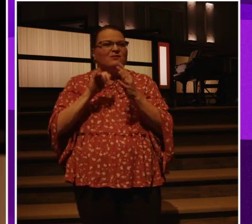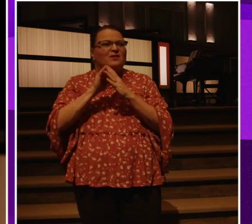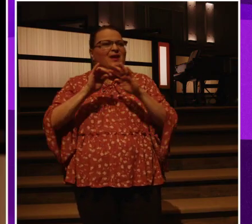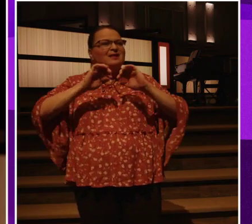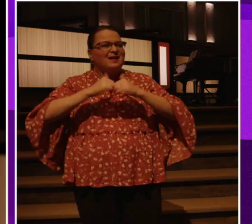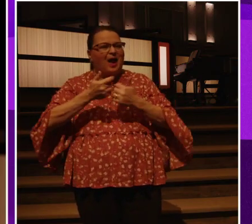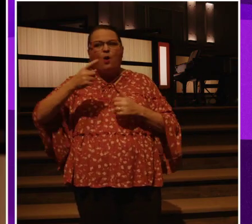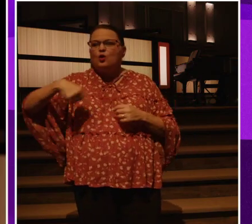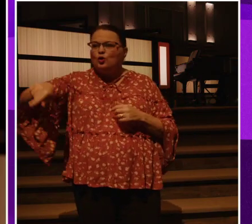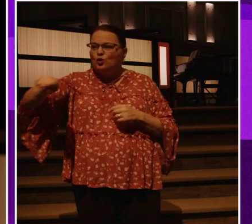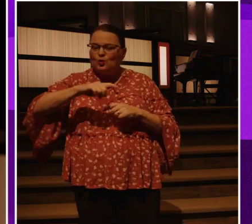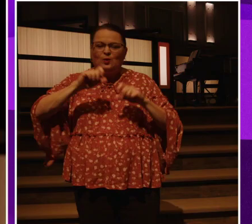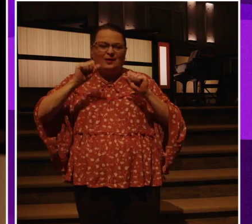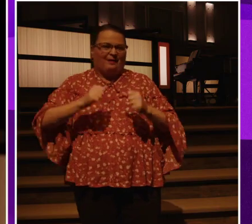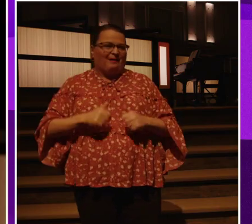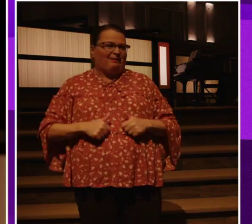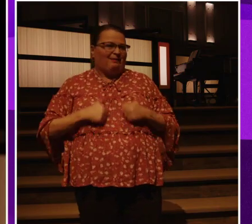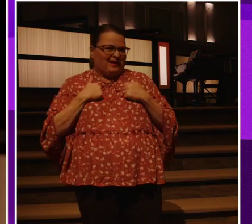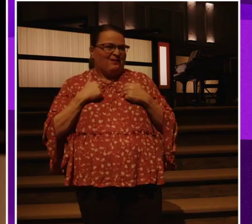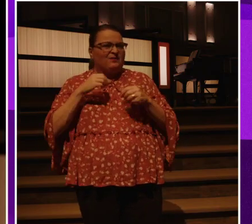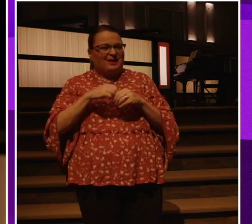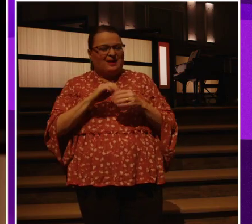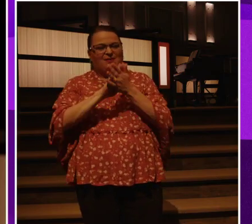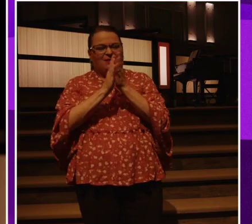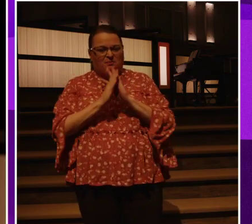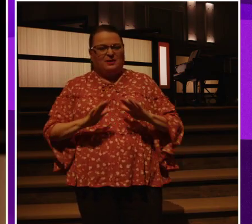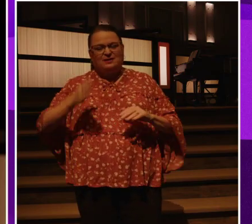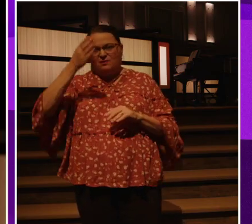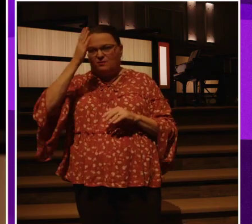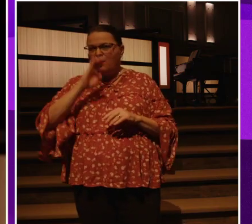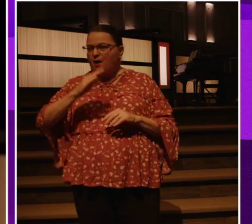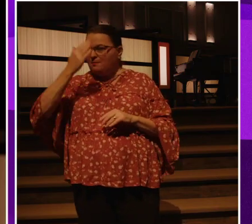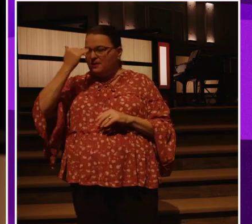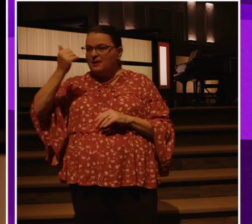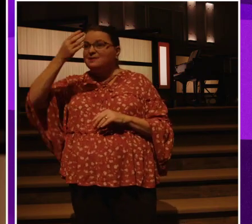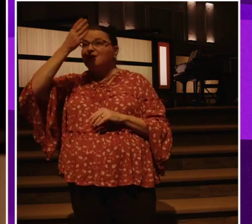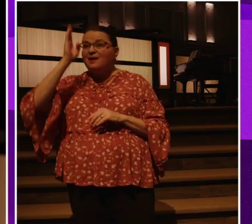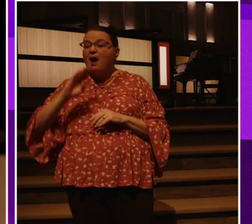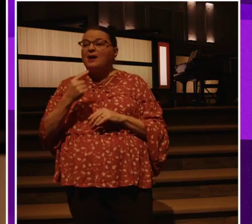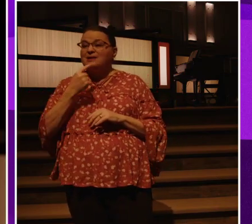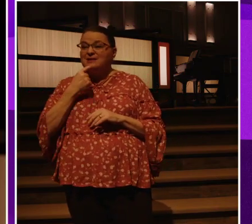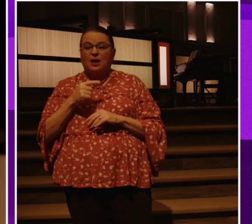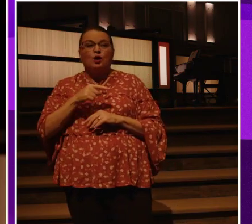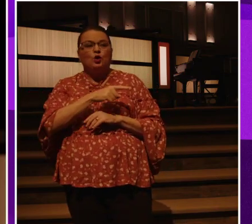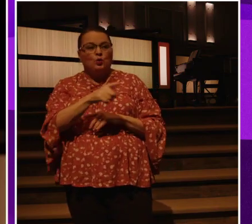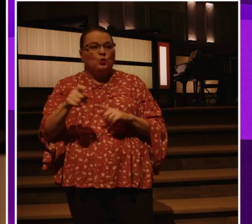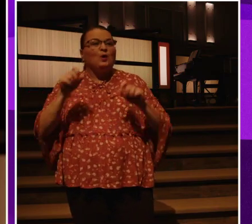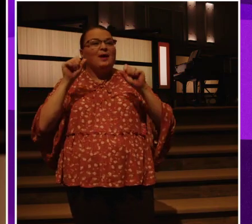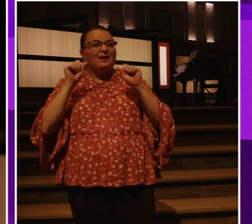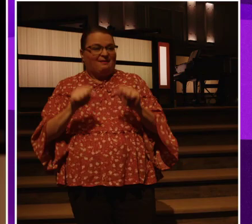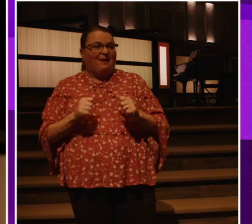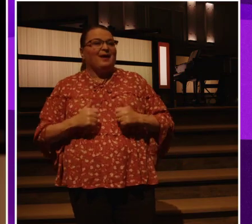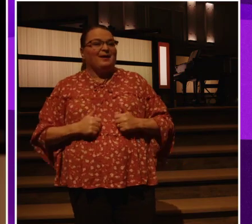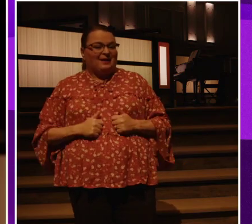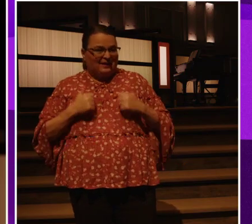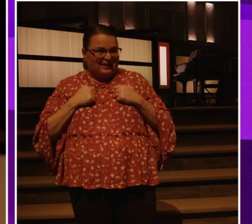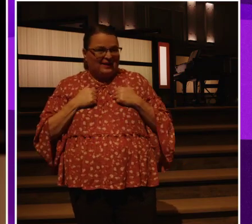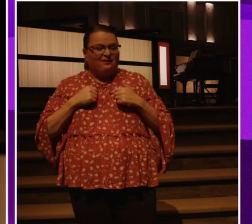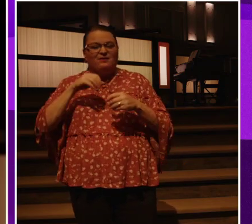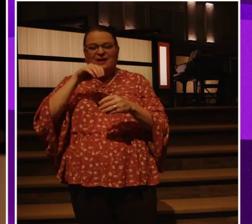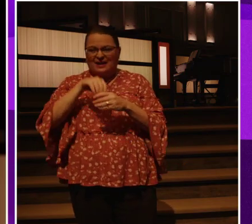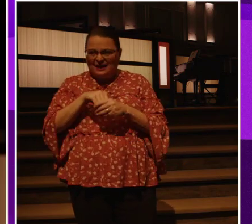live in the peace of God, because God said, you can live in